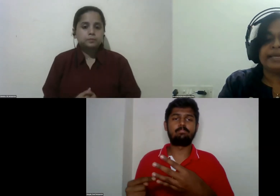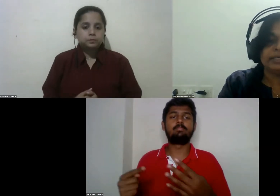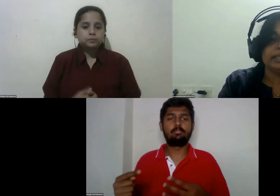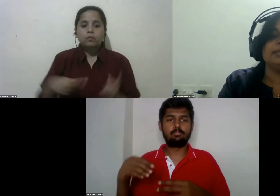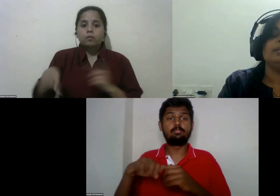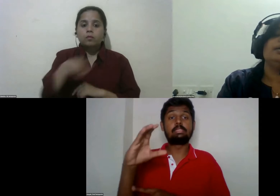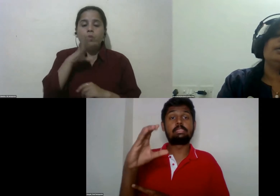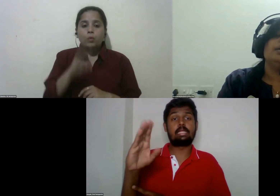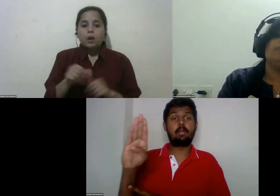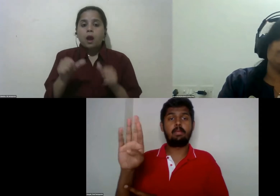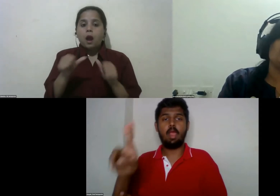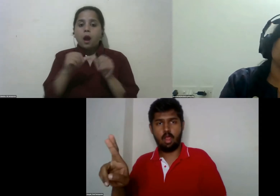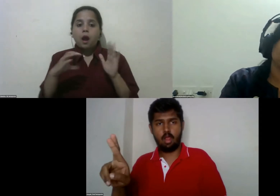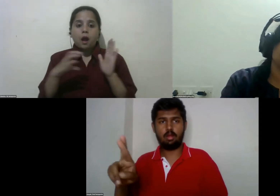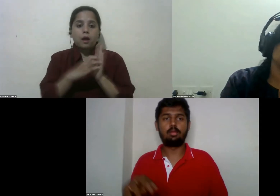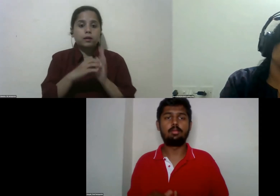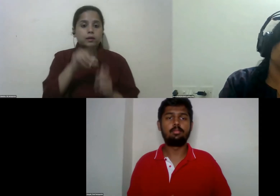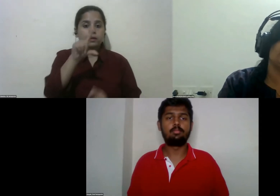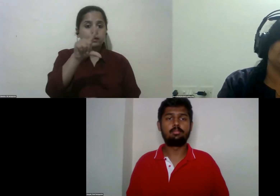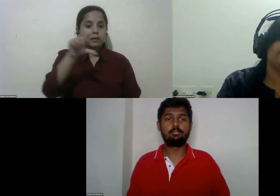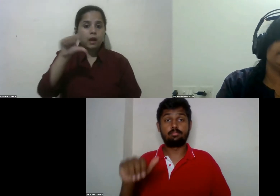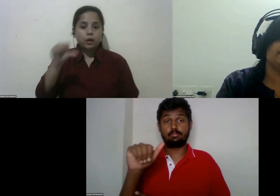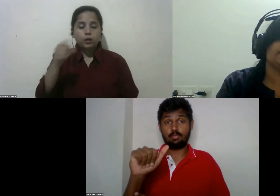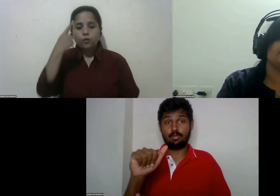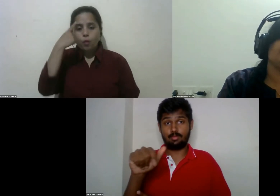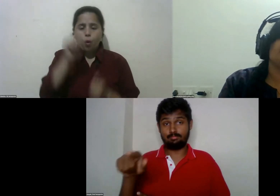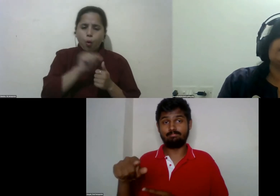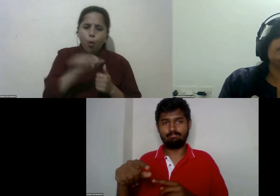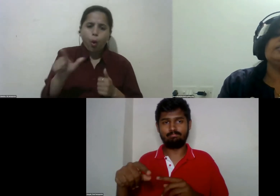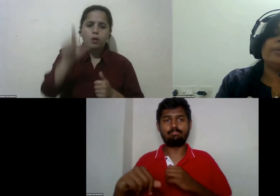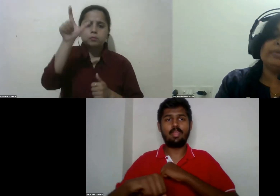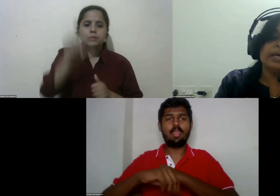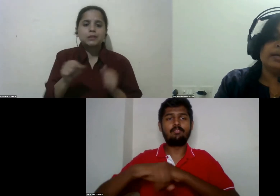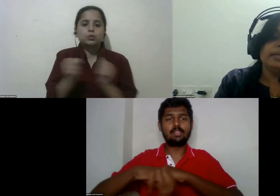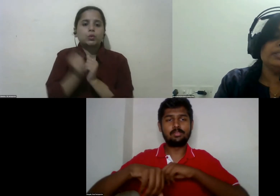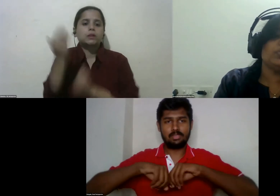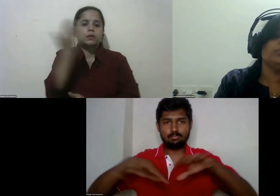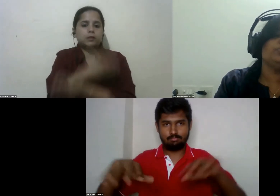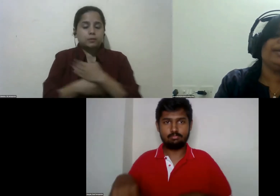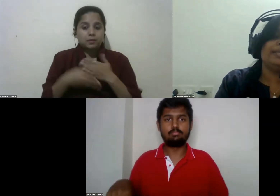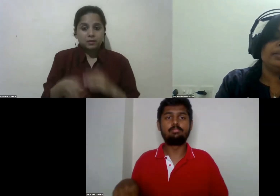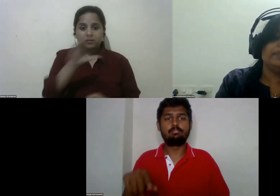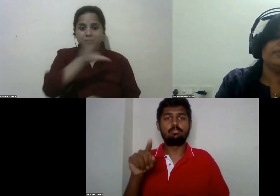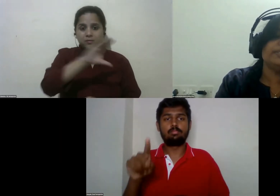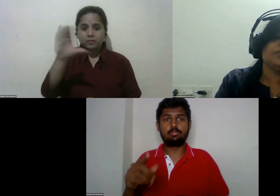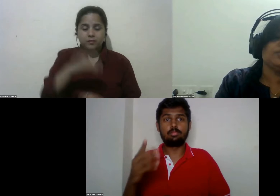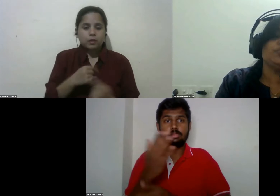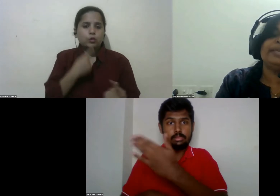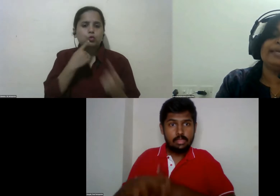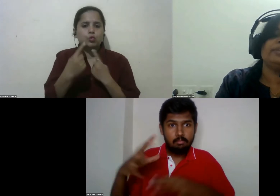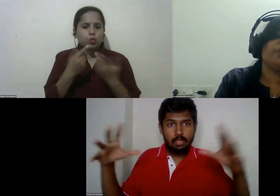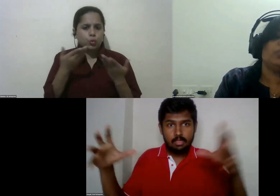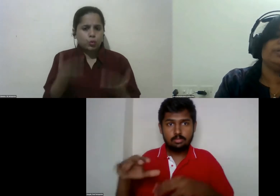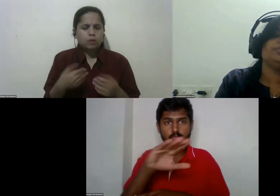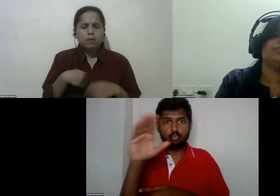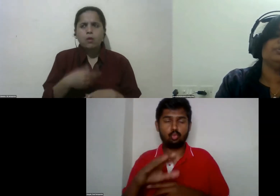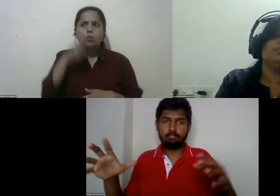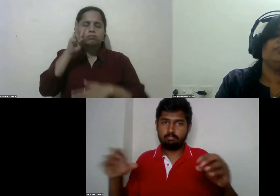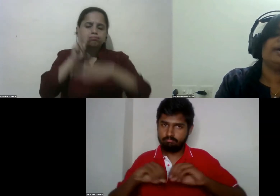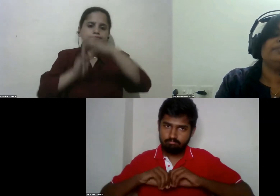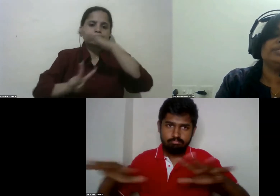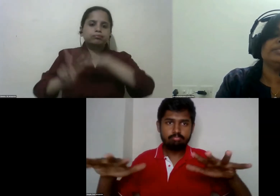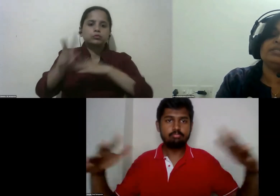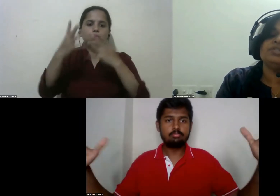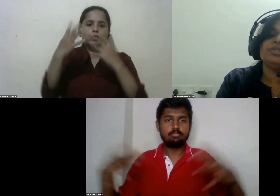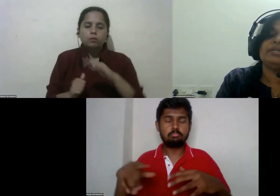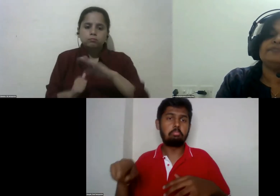Article 19 for all persons with disabilities. This webinar is also envisaged to lay the foundation